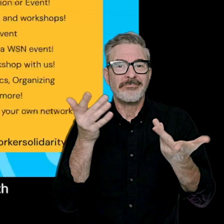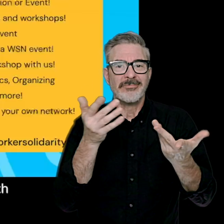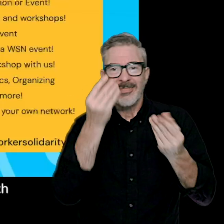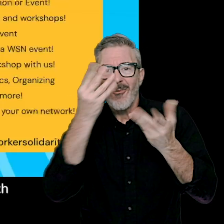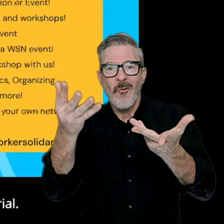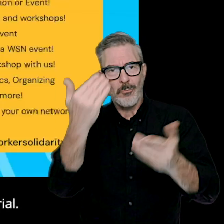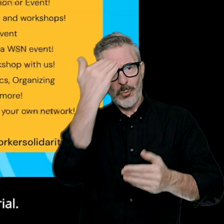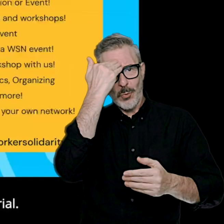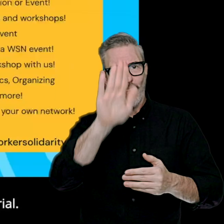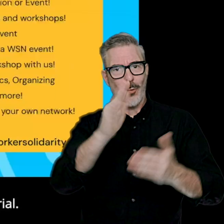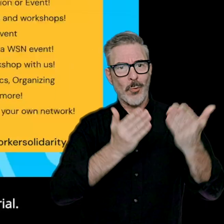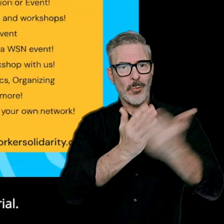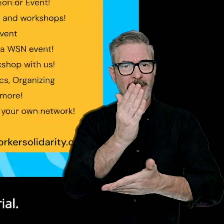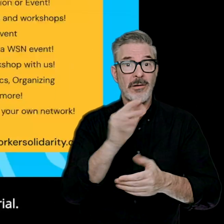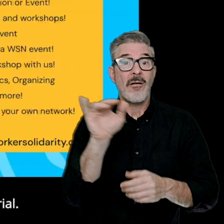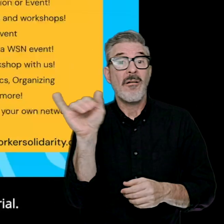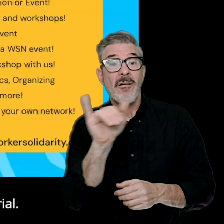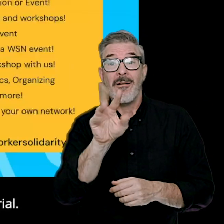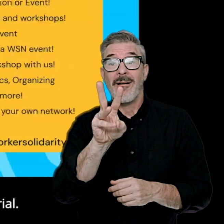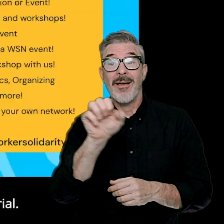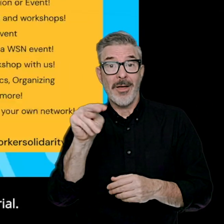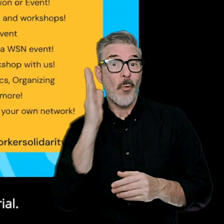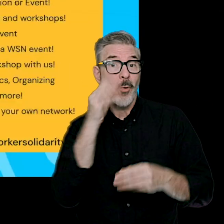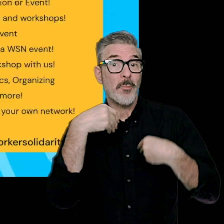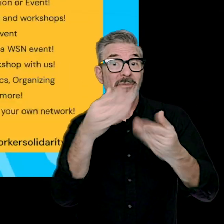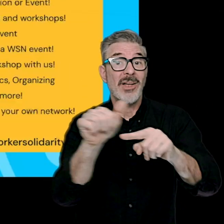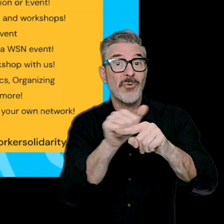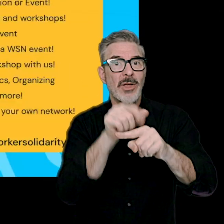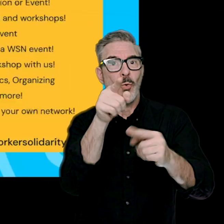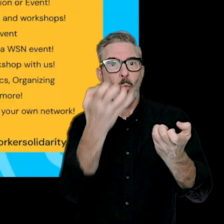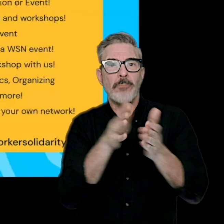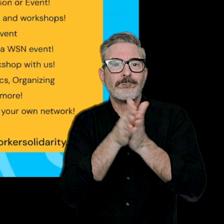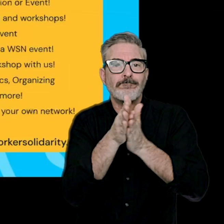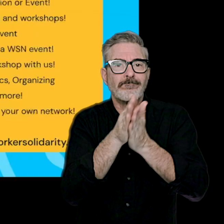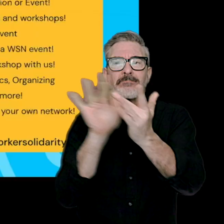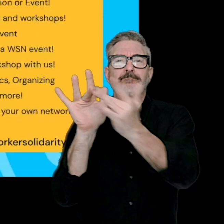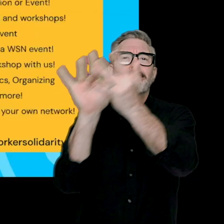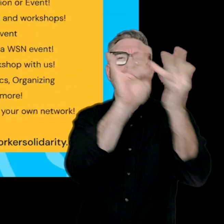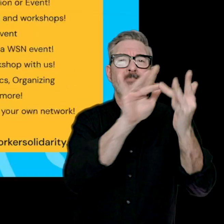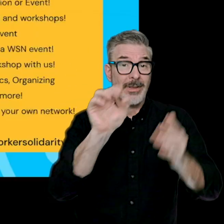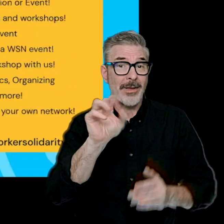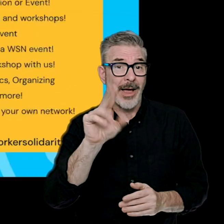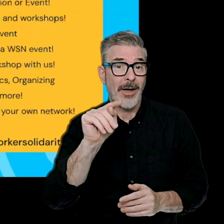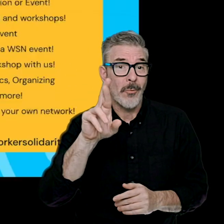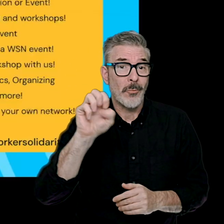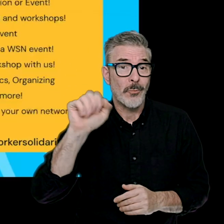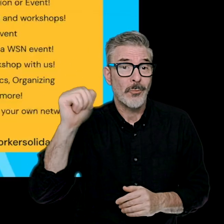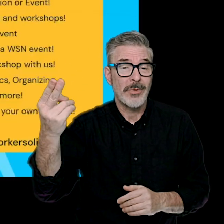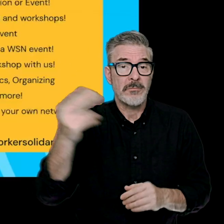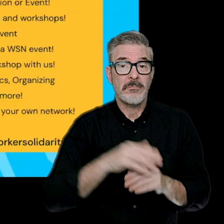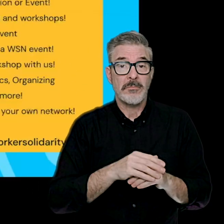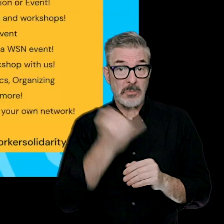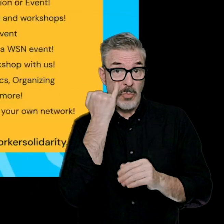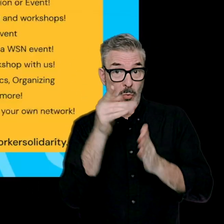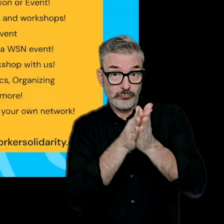and canvassing to make sure that all workers have access to know your rights materials. And we also host a